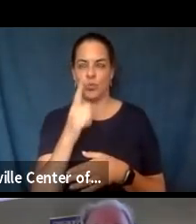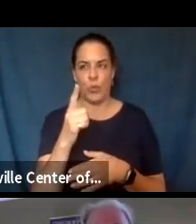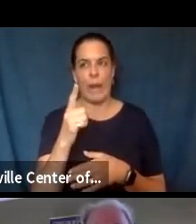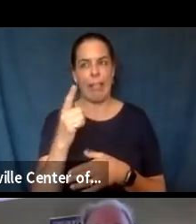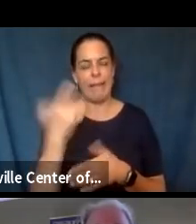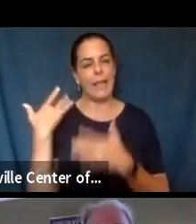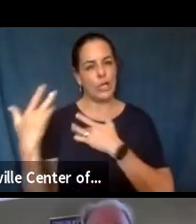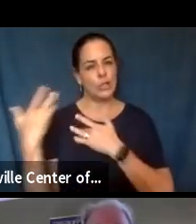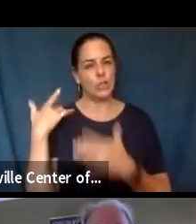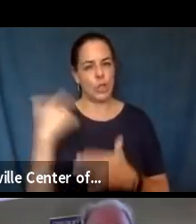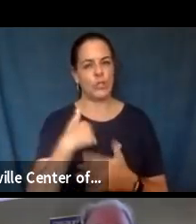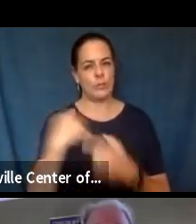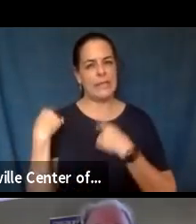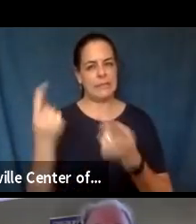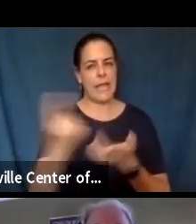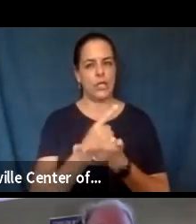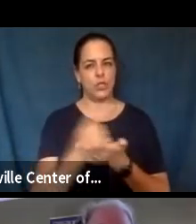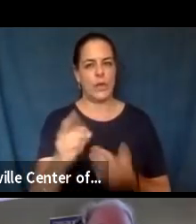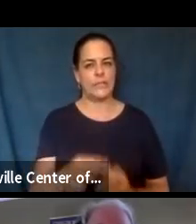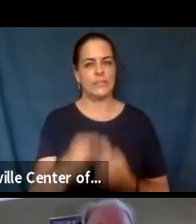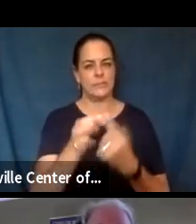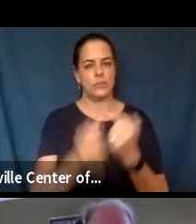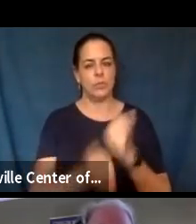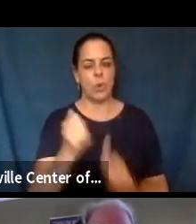me this last week, especially.